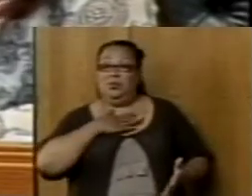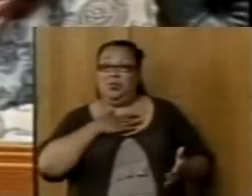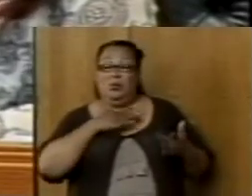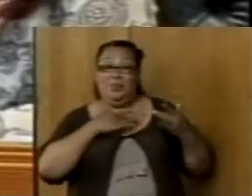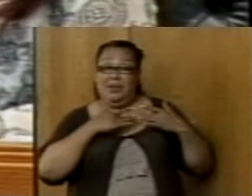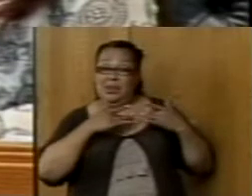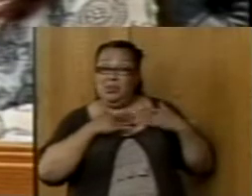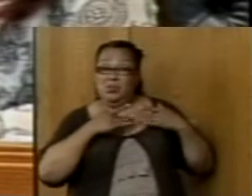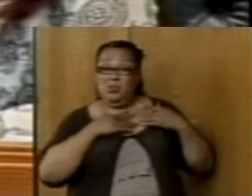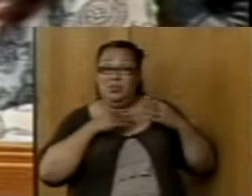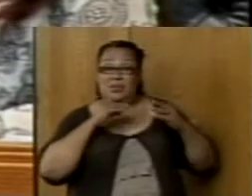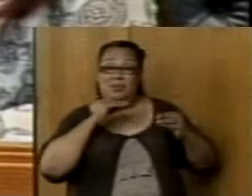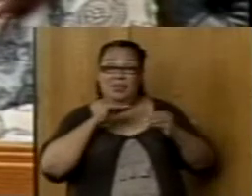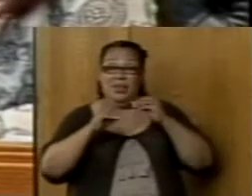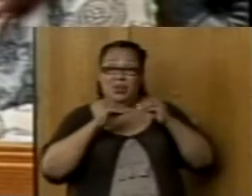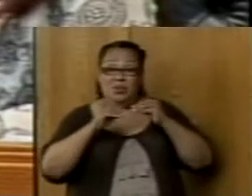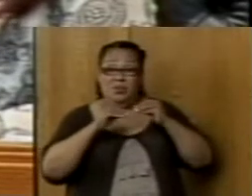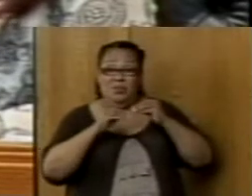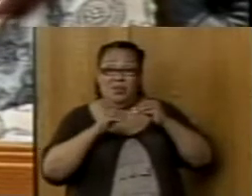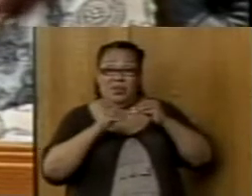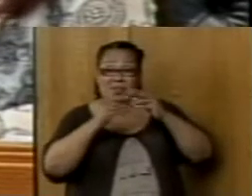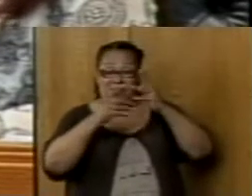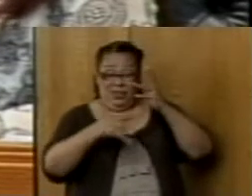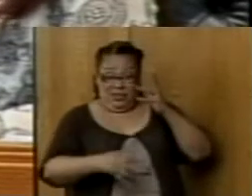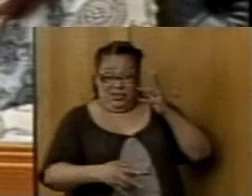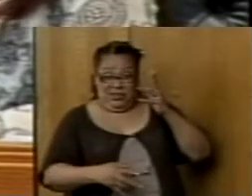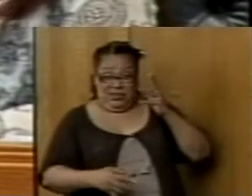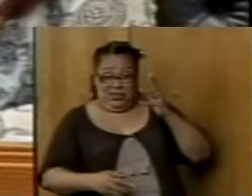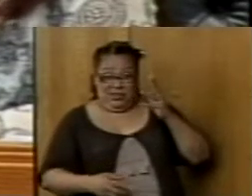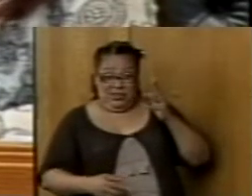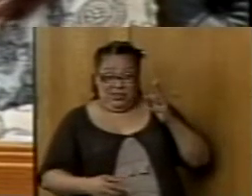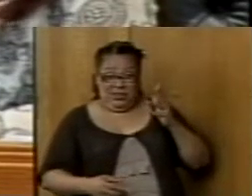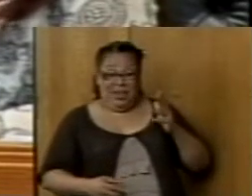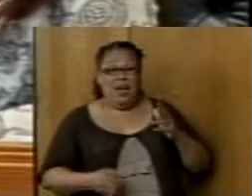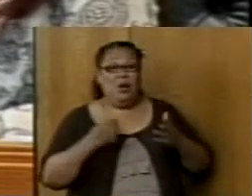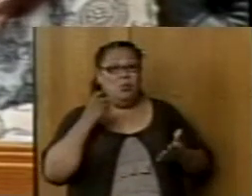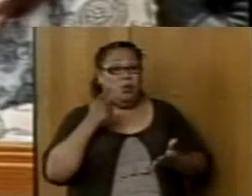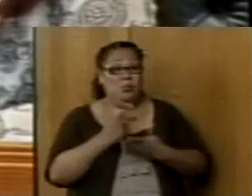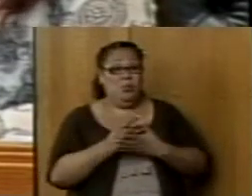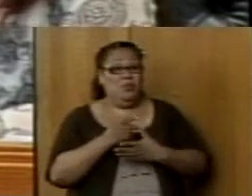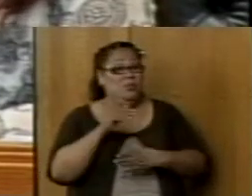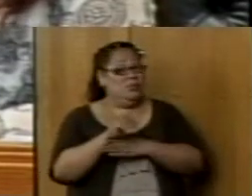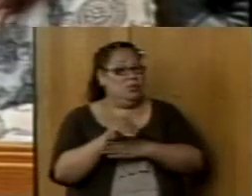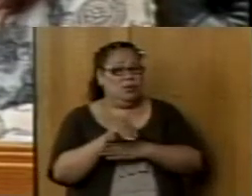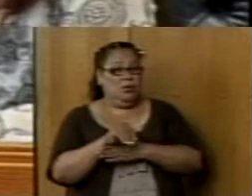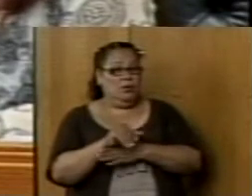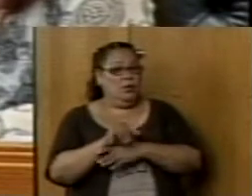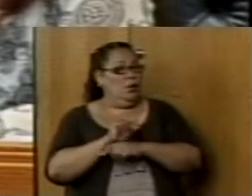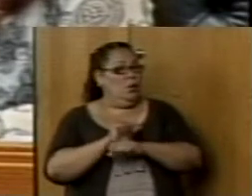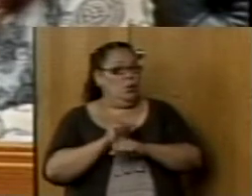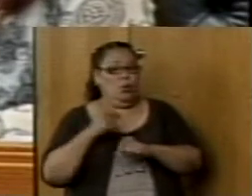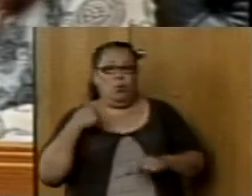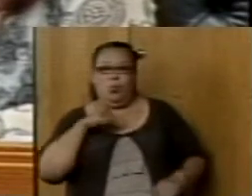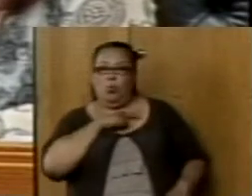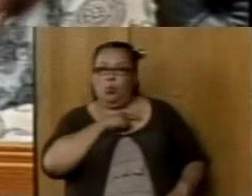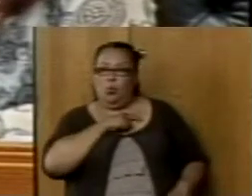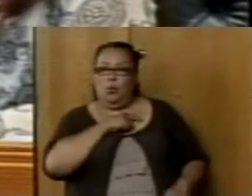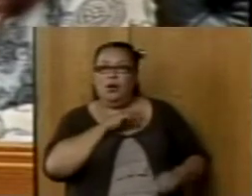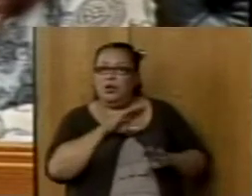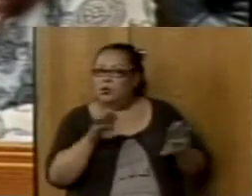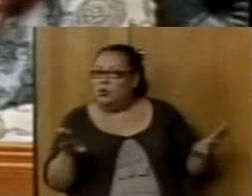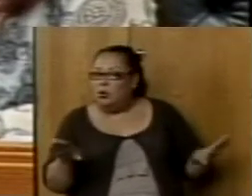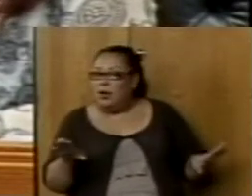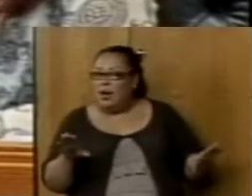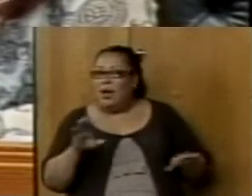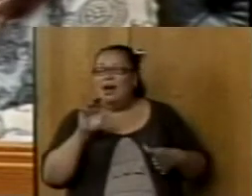don't fix the list here that's on the punch list, and we approve this tonight, we don't have a guarantee. We say we do, but